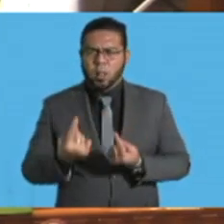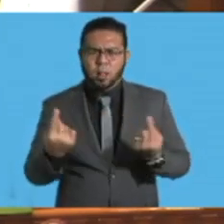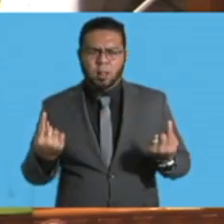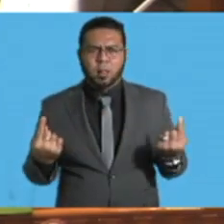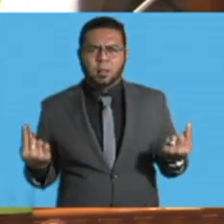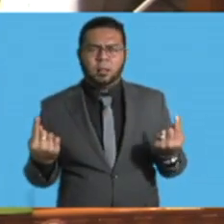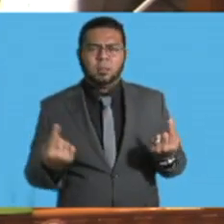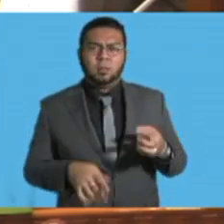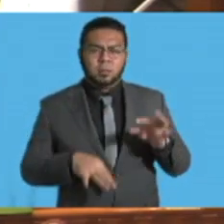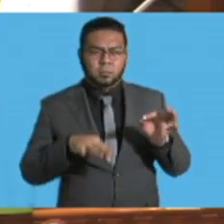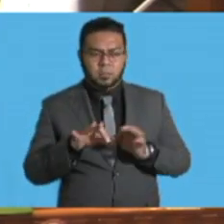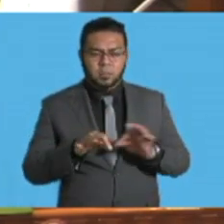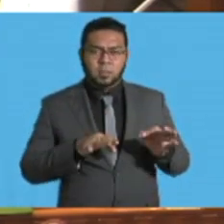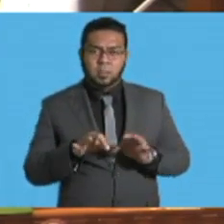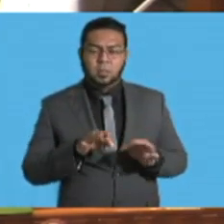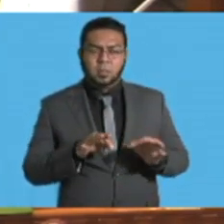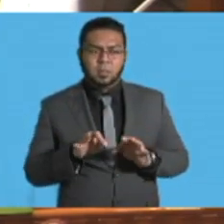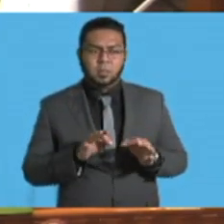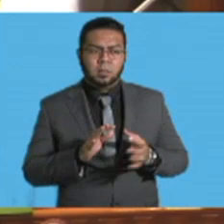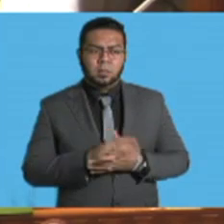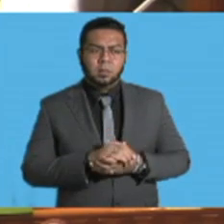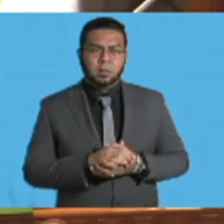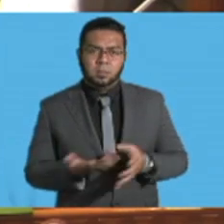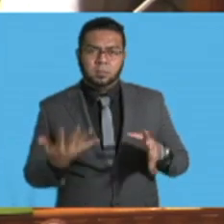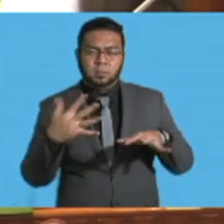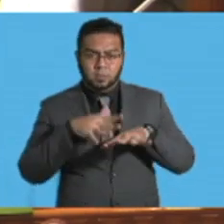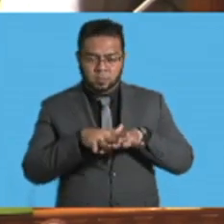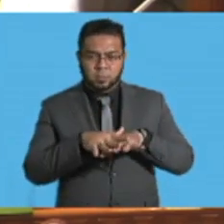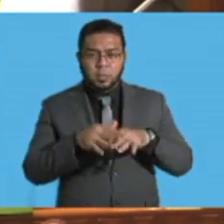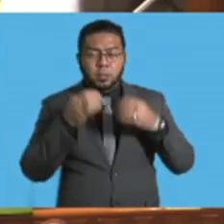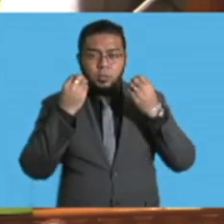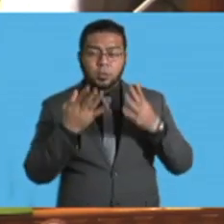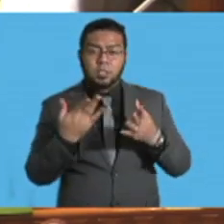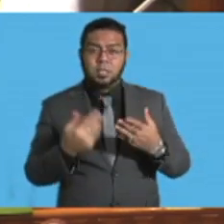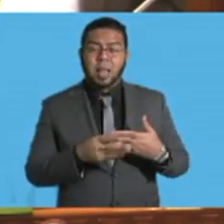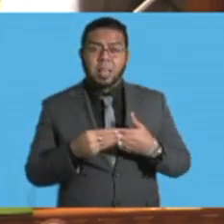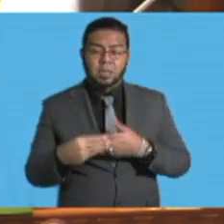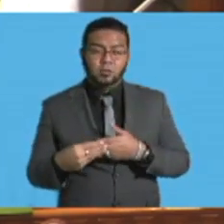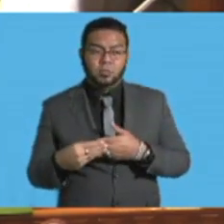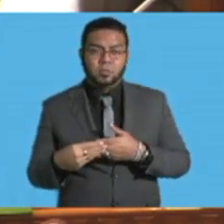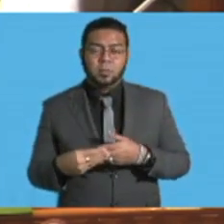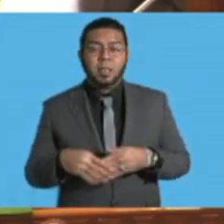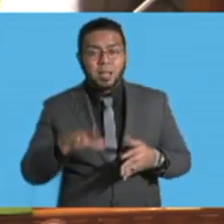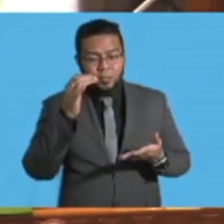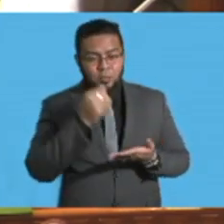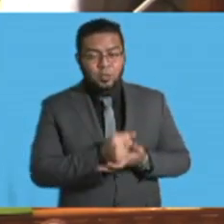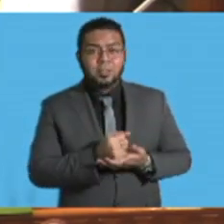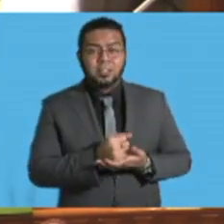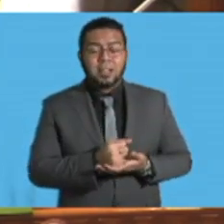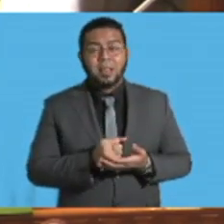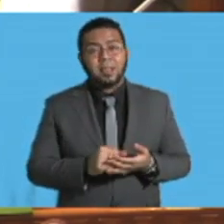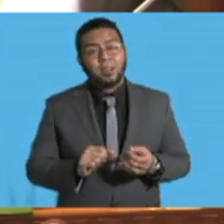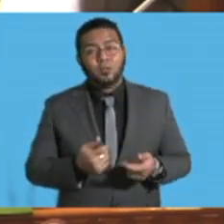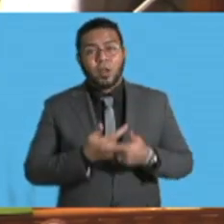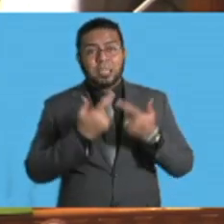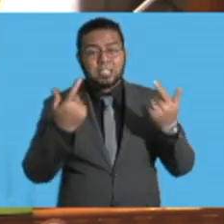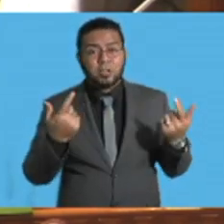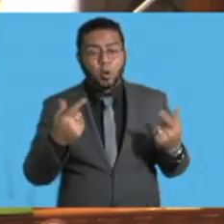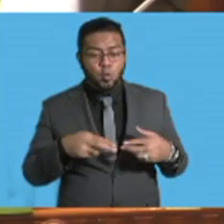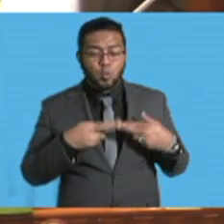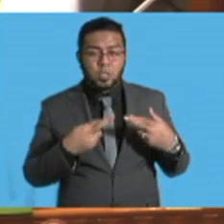these important emotive traits in his leadership. He ensures that the greatest resources of our